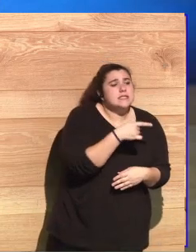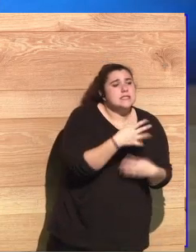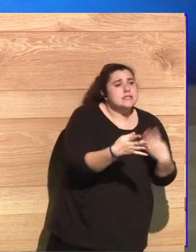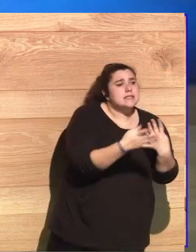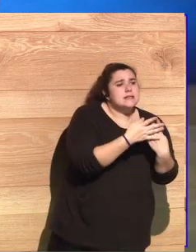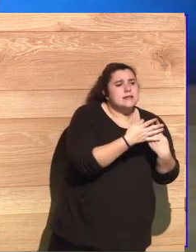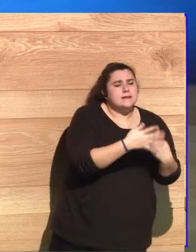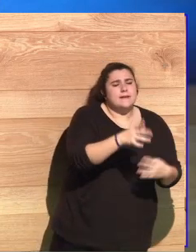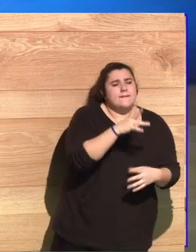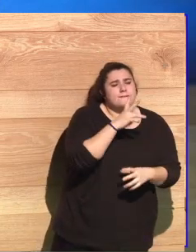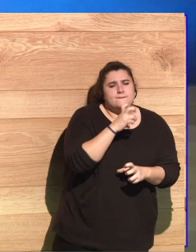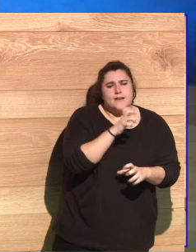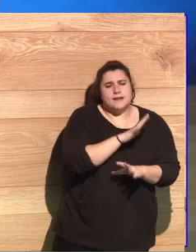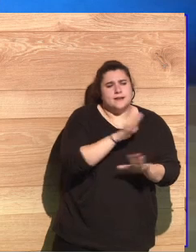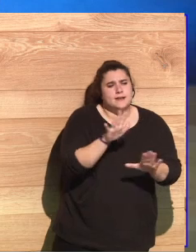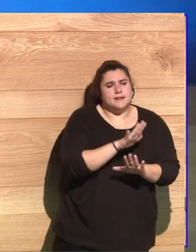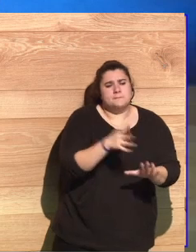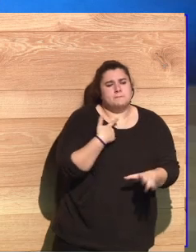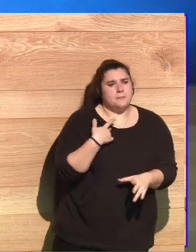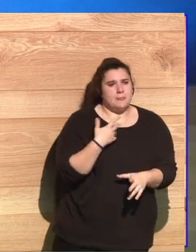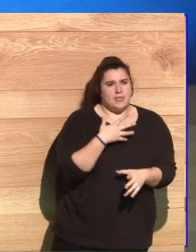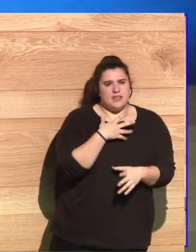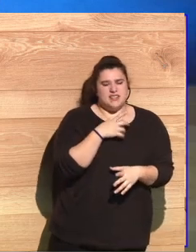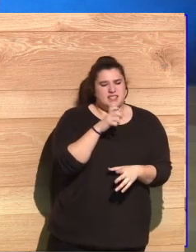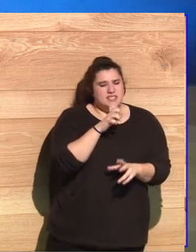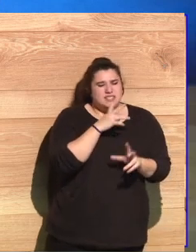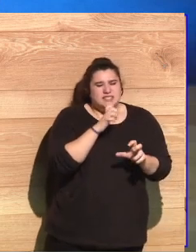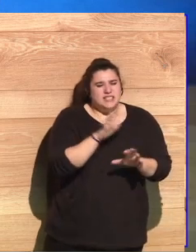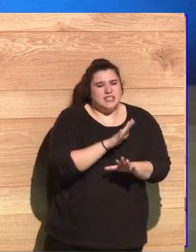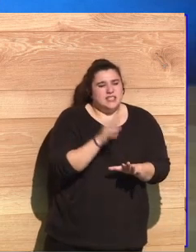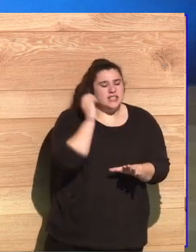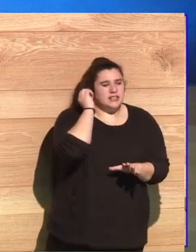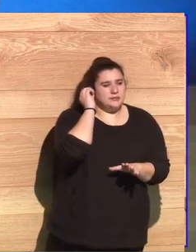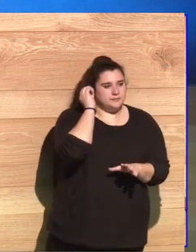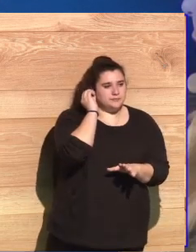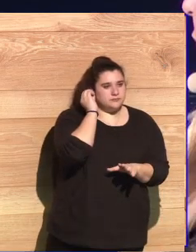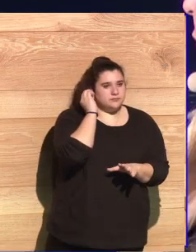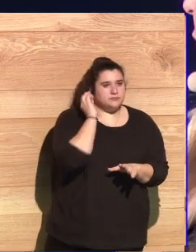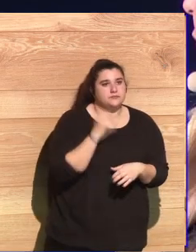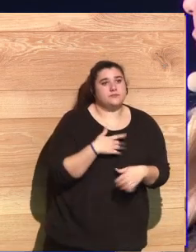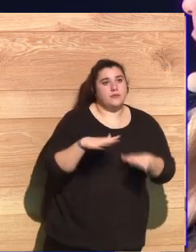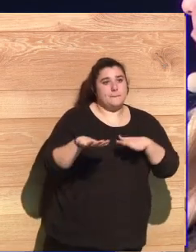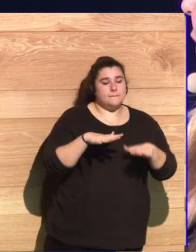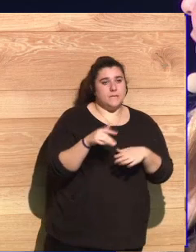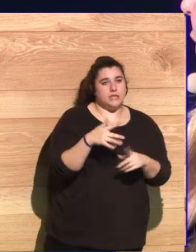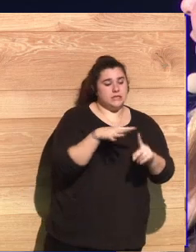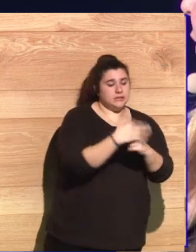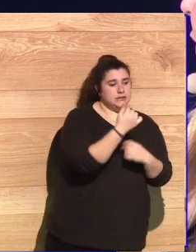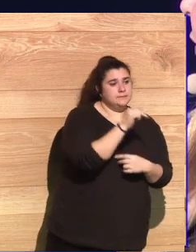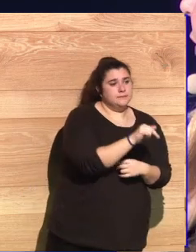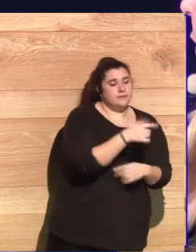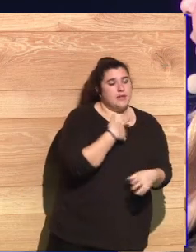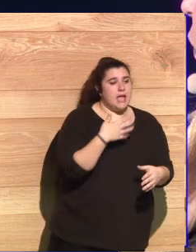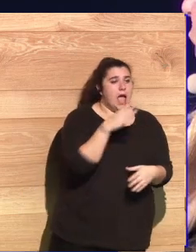and mainly because of overcrowding. And I happened to go there in the 80s when the